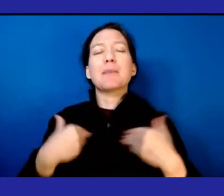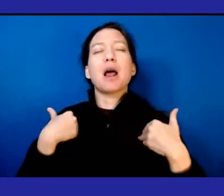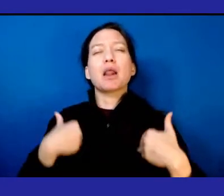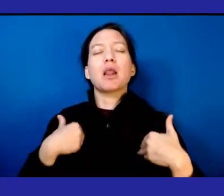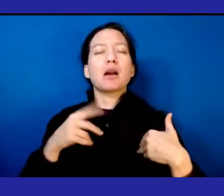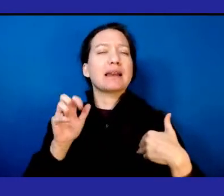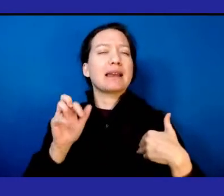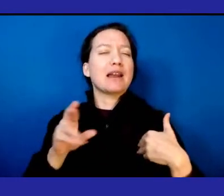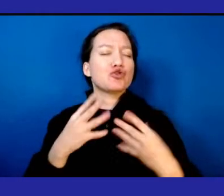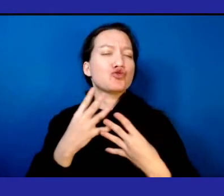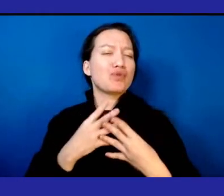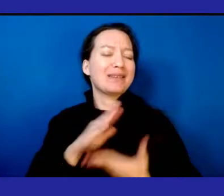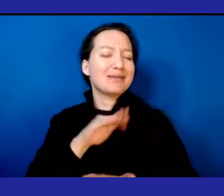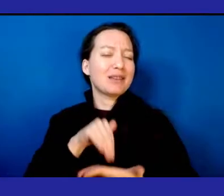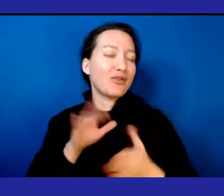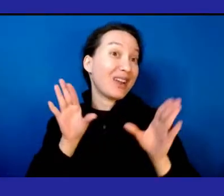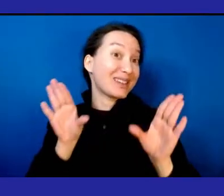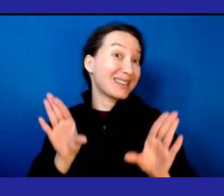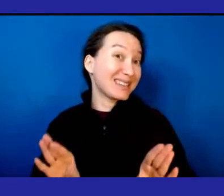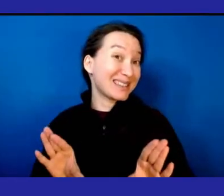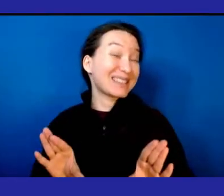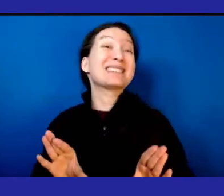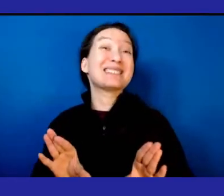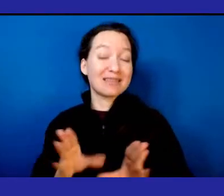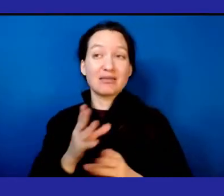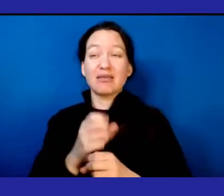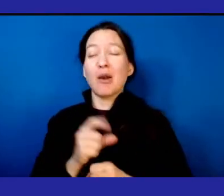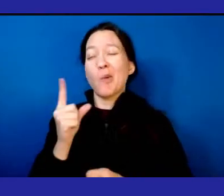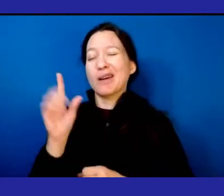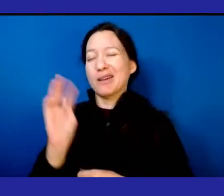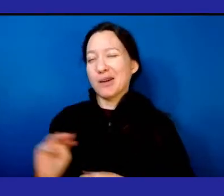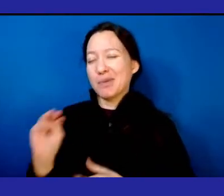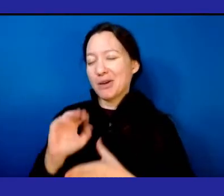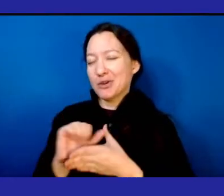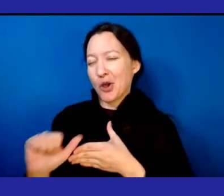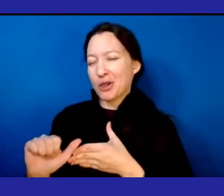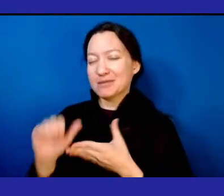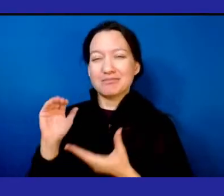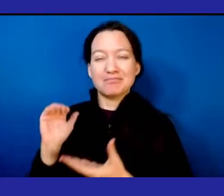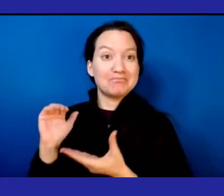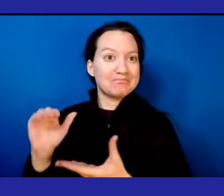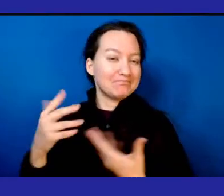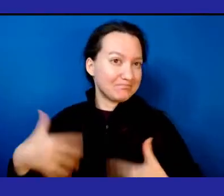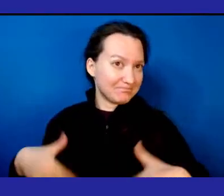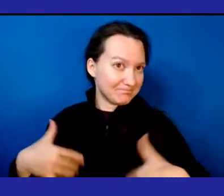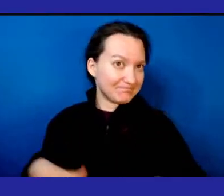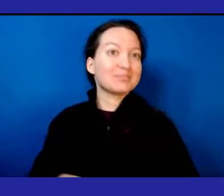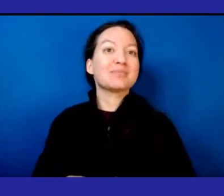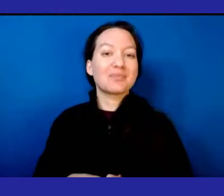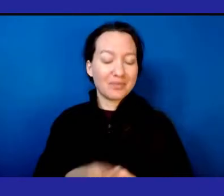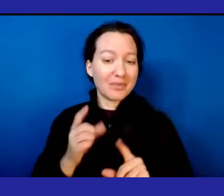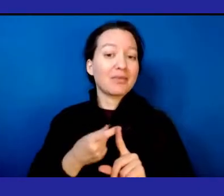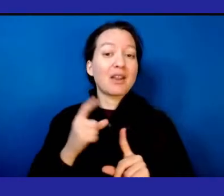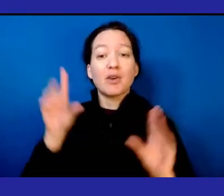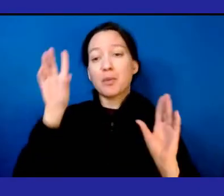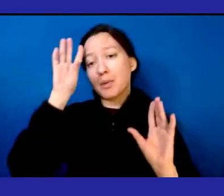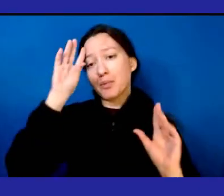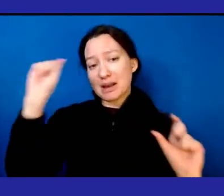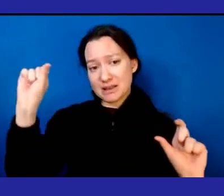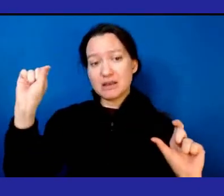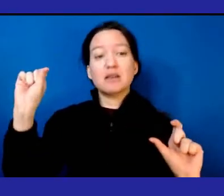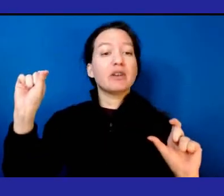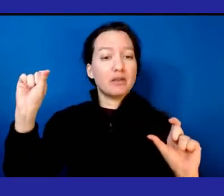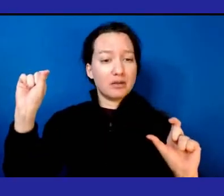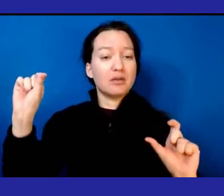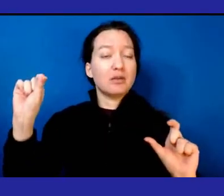Center of Excellence. They received $1 million, yes, from the president